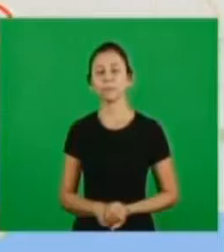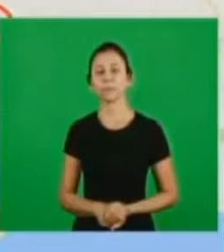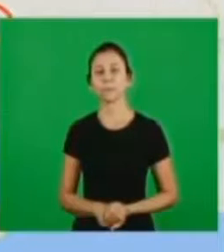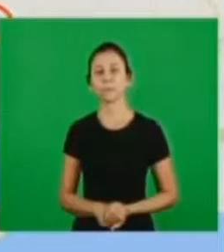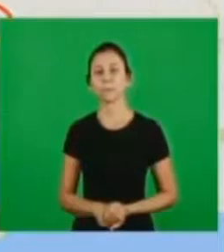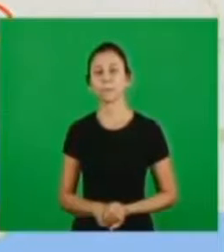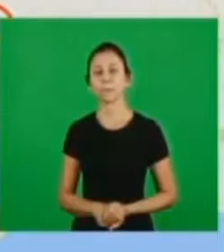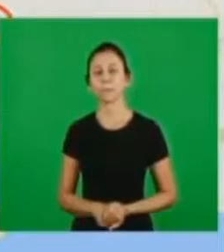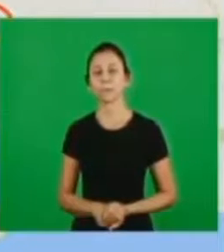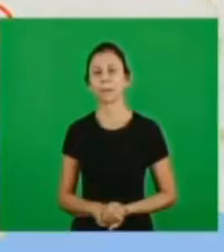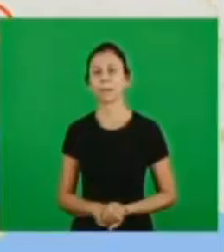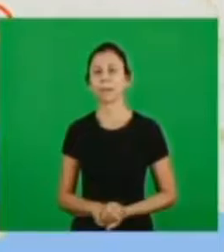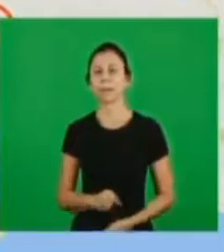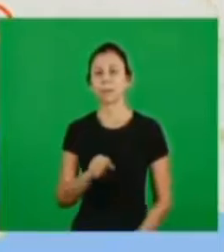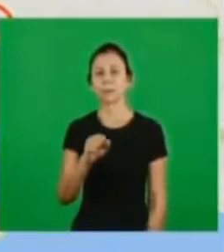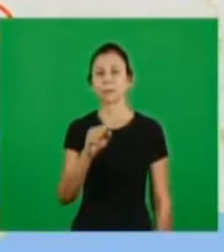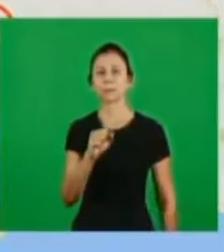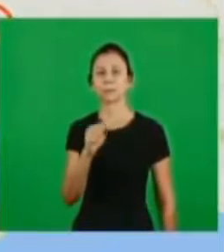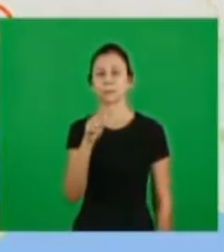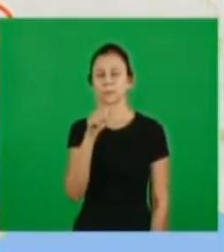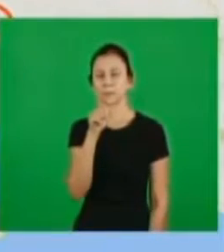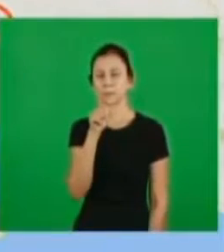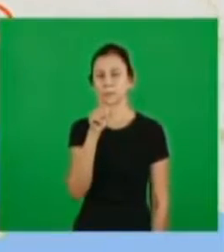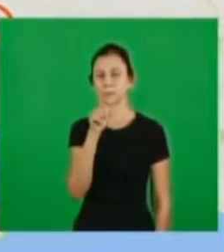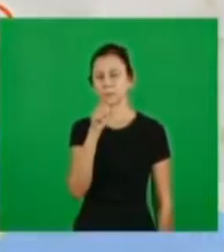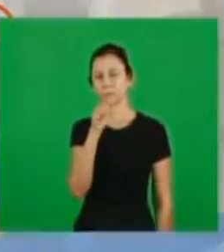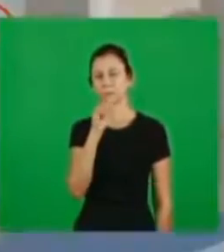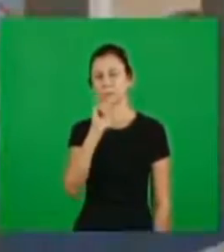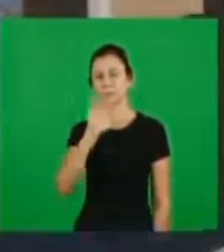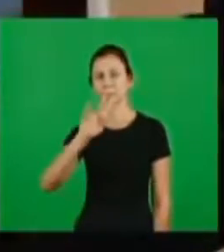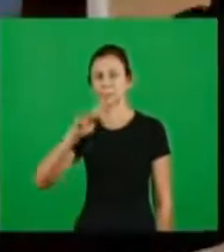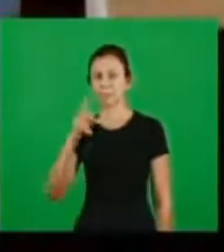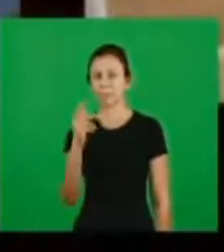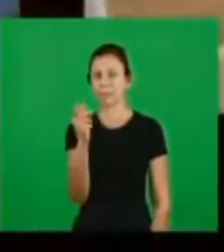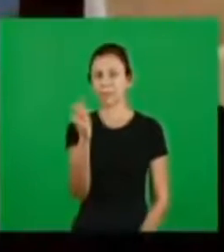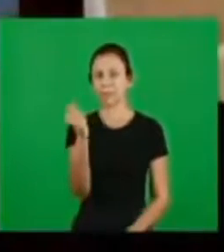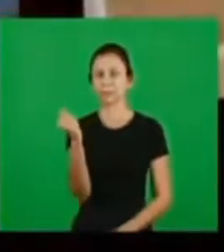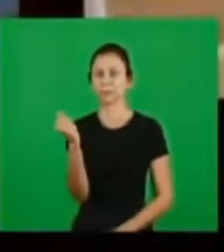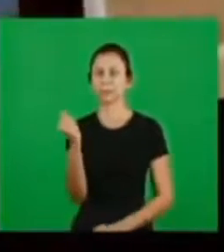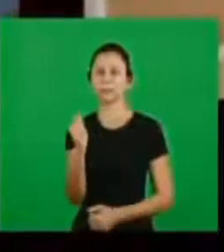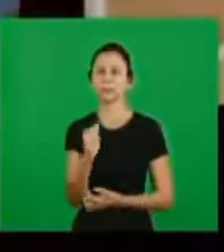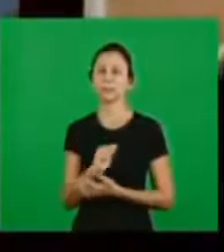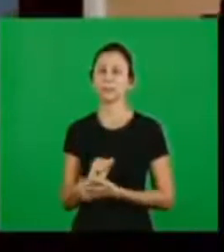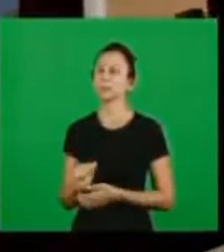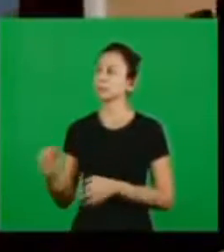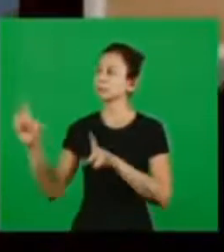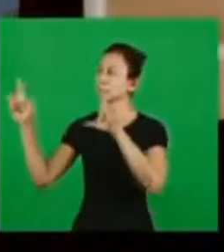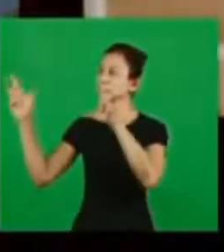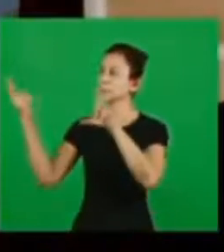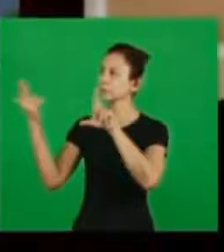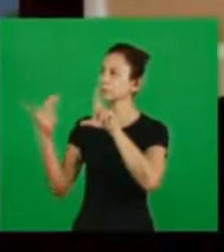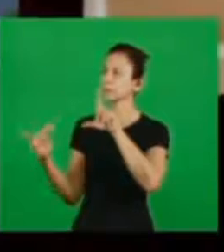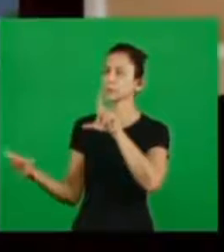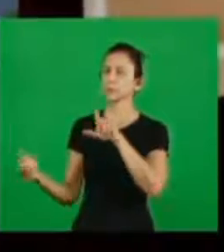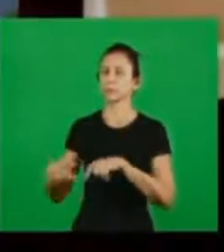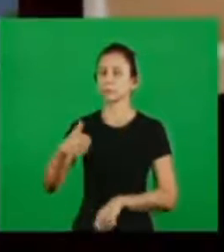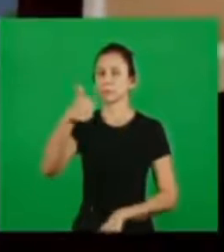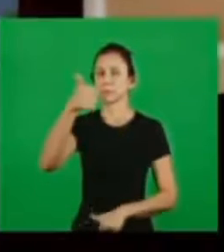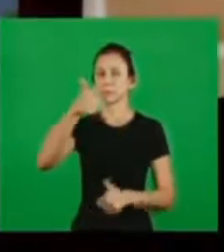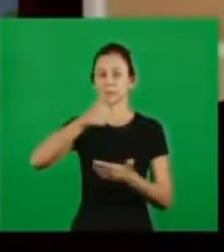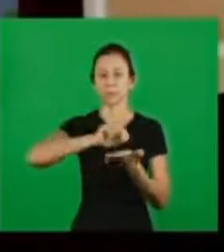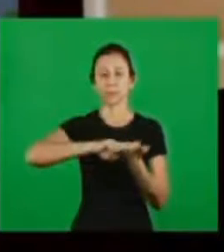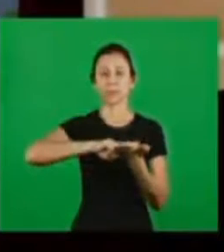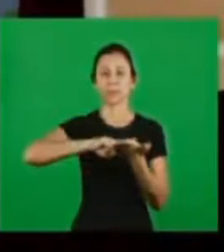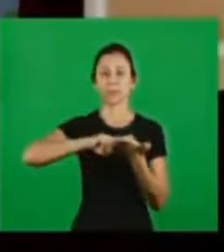So here, where Patmos was in a position, one of those islands here, Ephesus was here. The